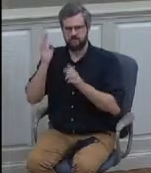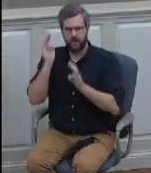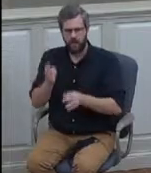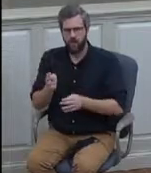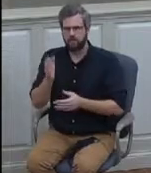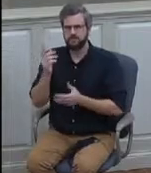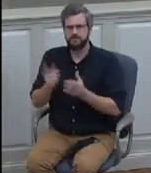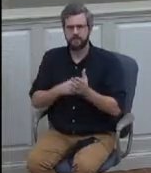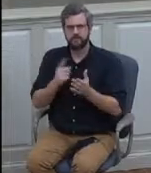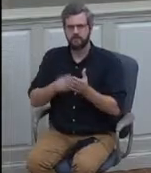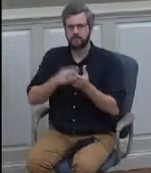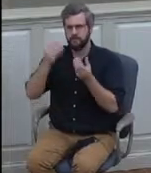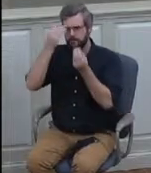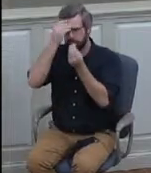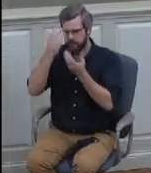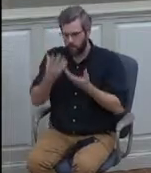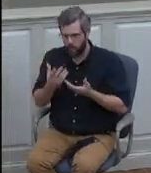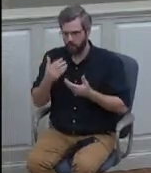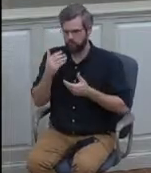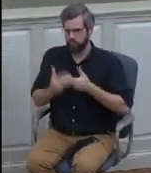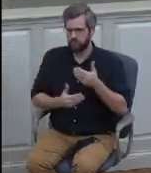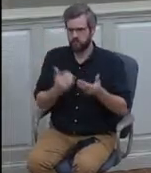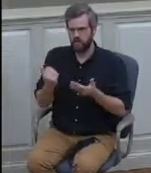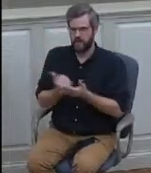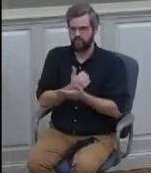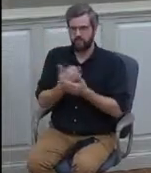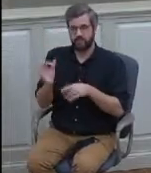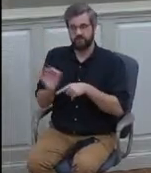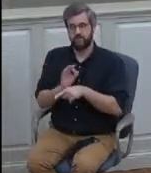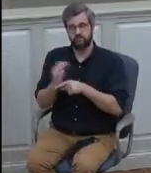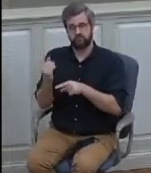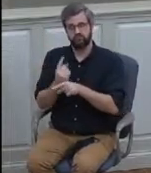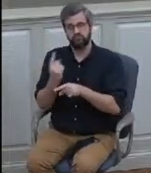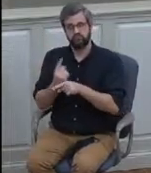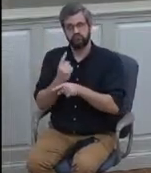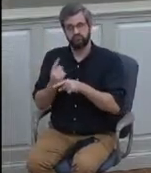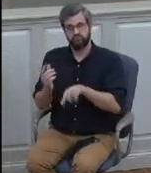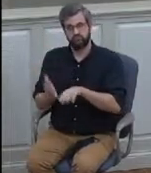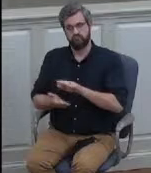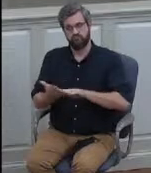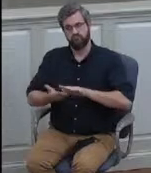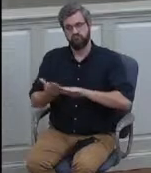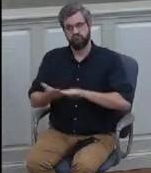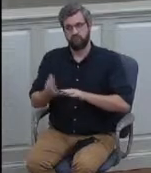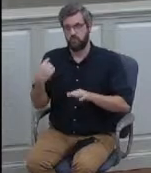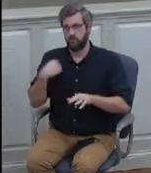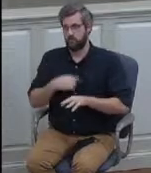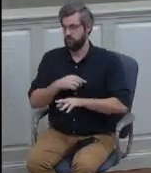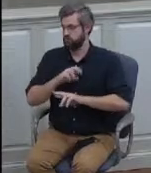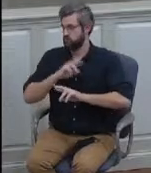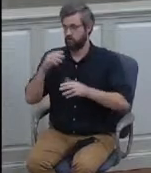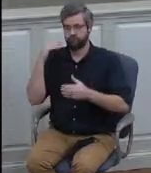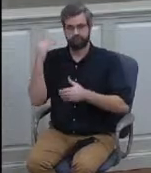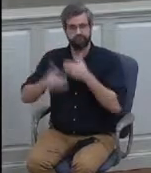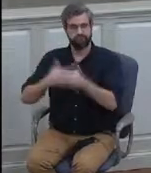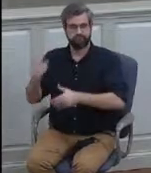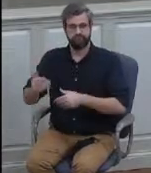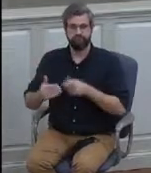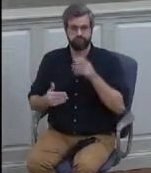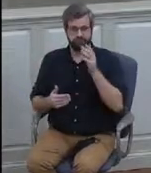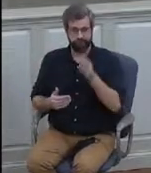notices come through. Those are being processed. So everything's functioning correctly. So we're ready to go. I mean, the good thing for